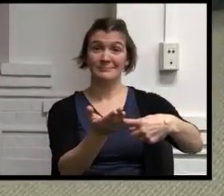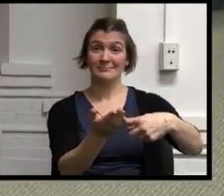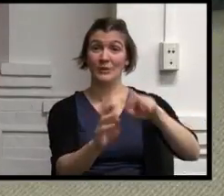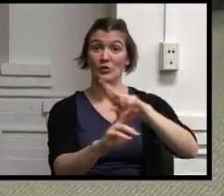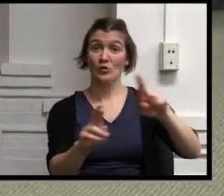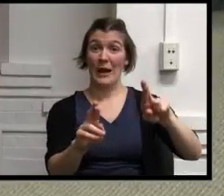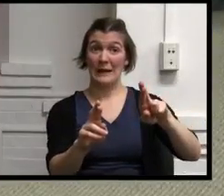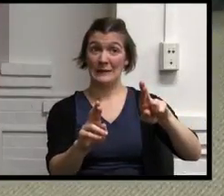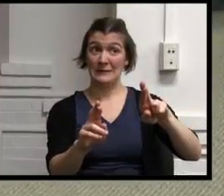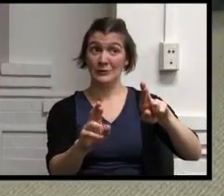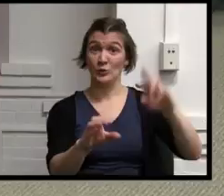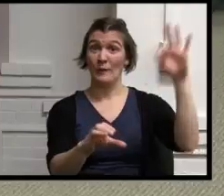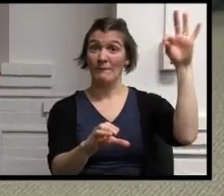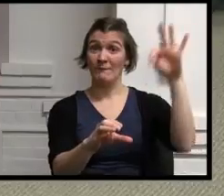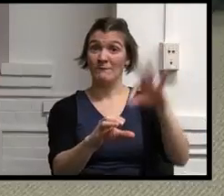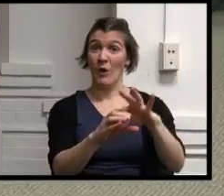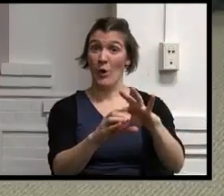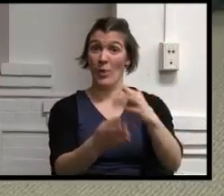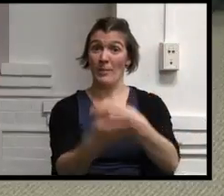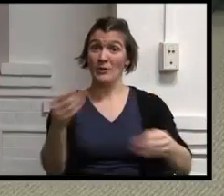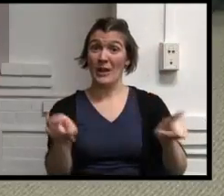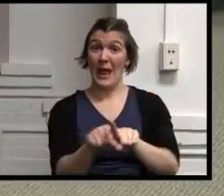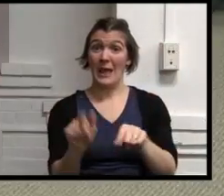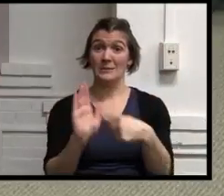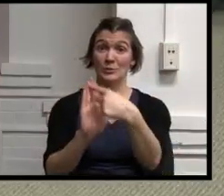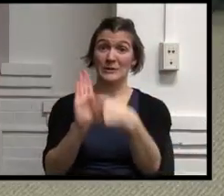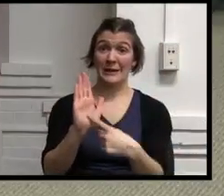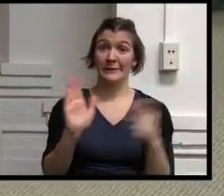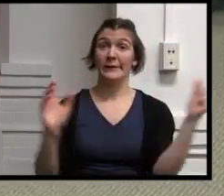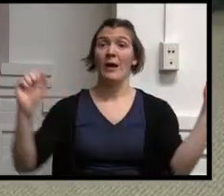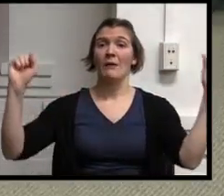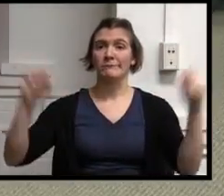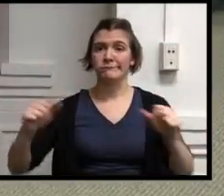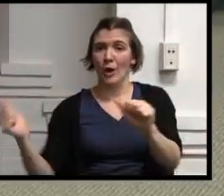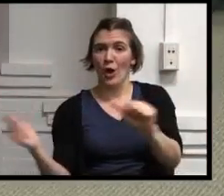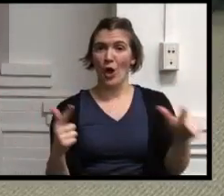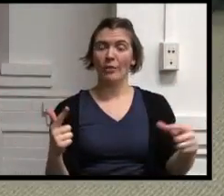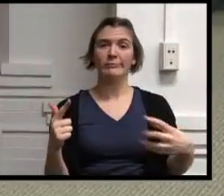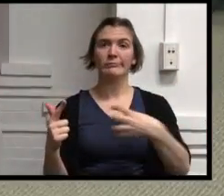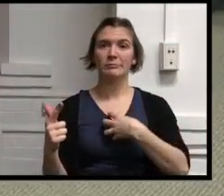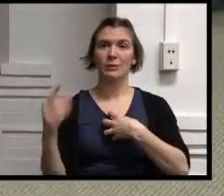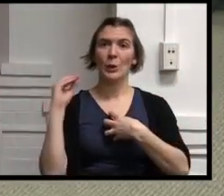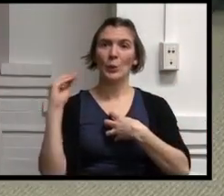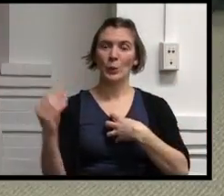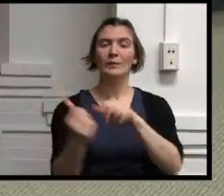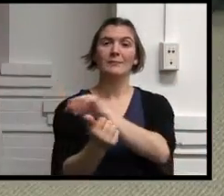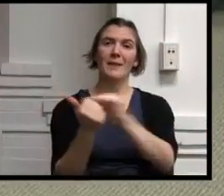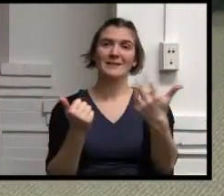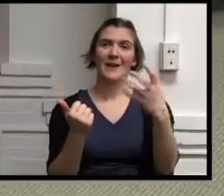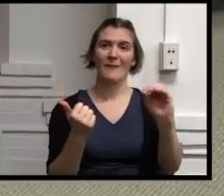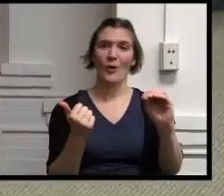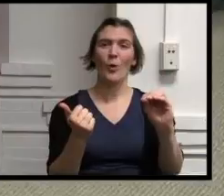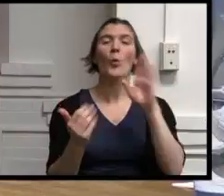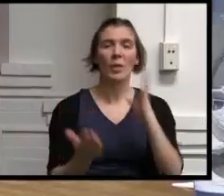On the motion to approve the budget as presented, please say aye. Aye. Anybody opposed or abstaining? That carries